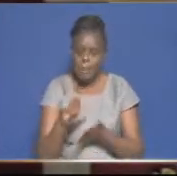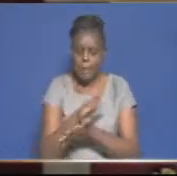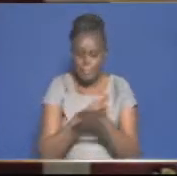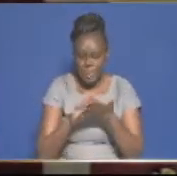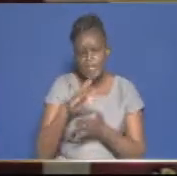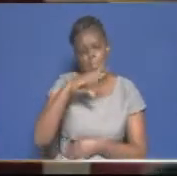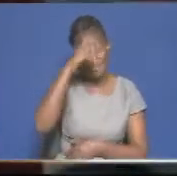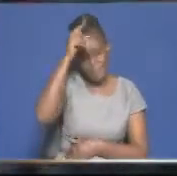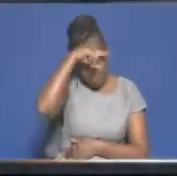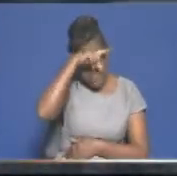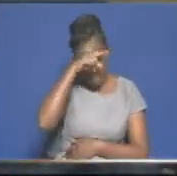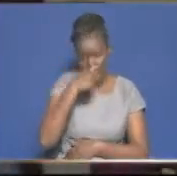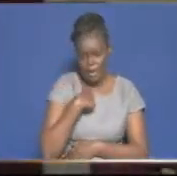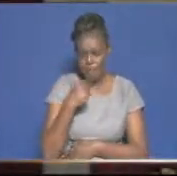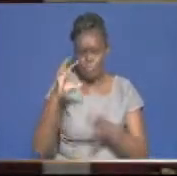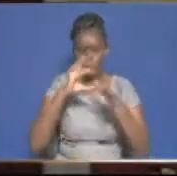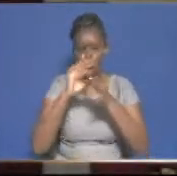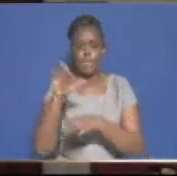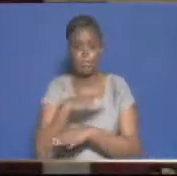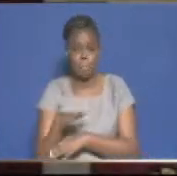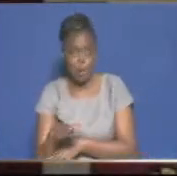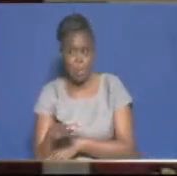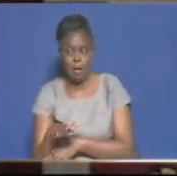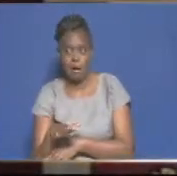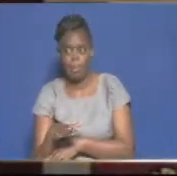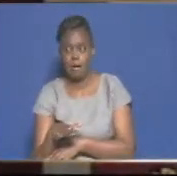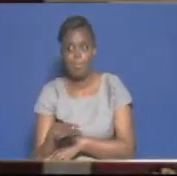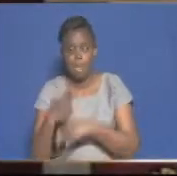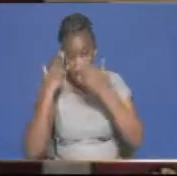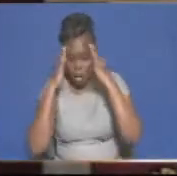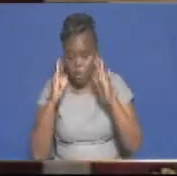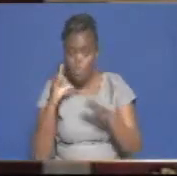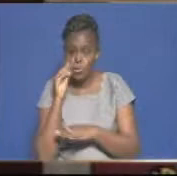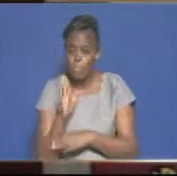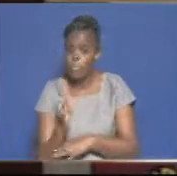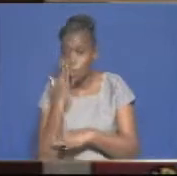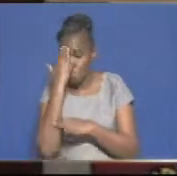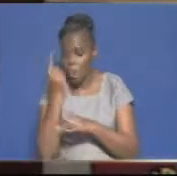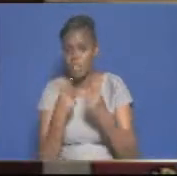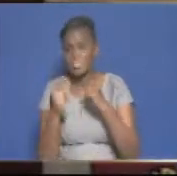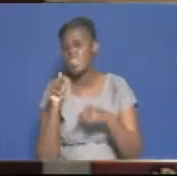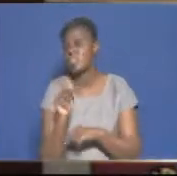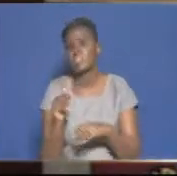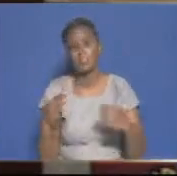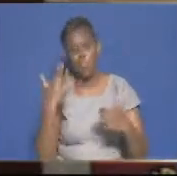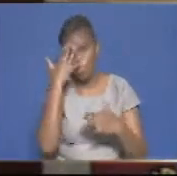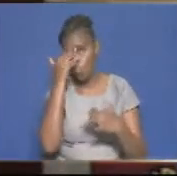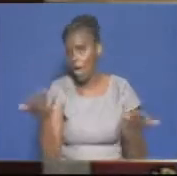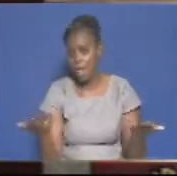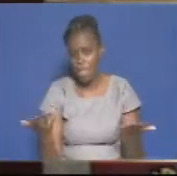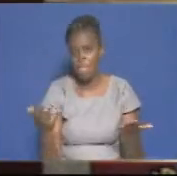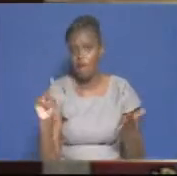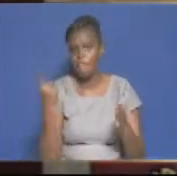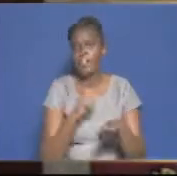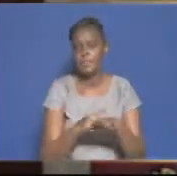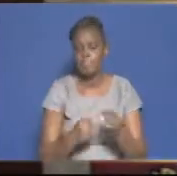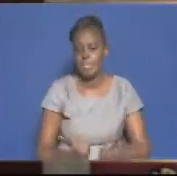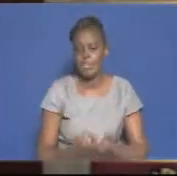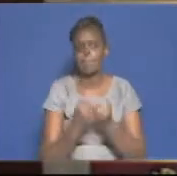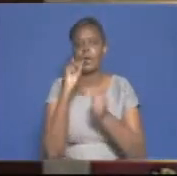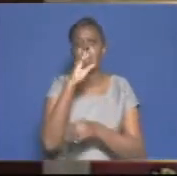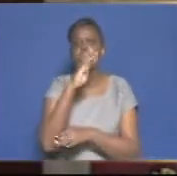degree to come to this house, Mr. Speaker. So we cannot, I don't even know, Mr. Speaker, why we are even discussing this, Mr. Speaker. And for the first time, I support